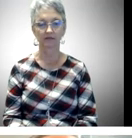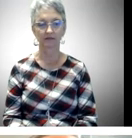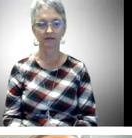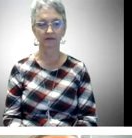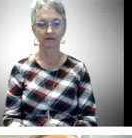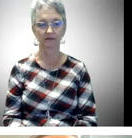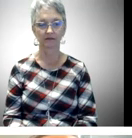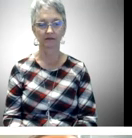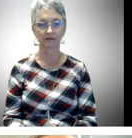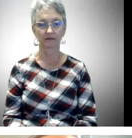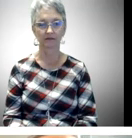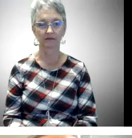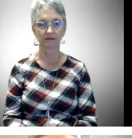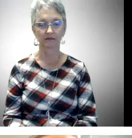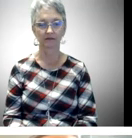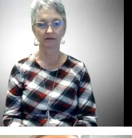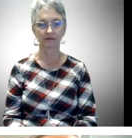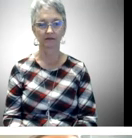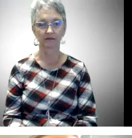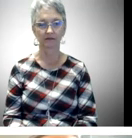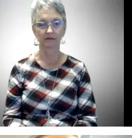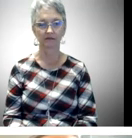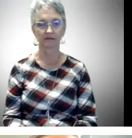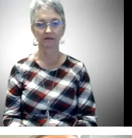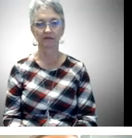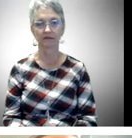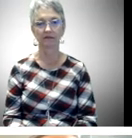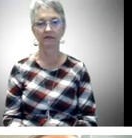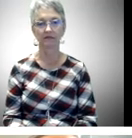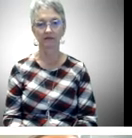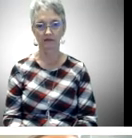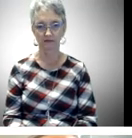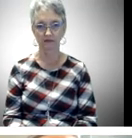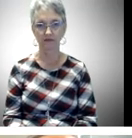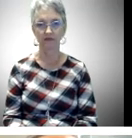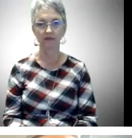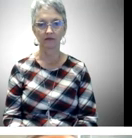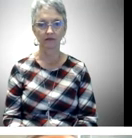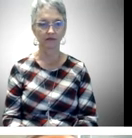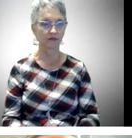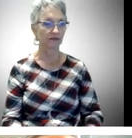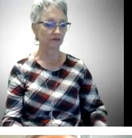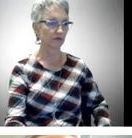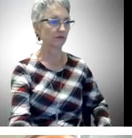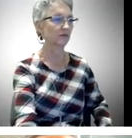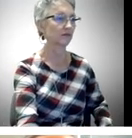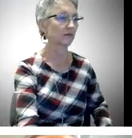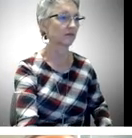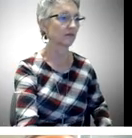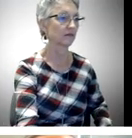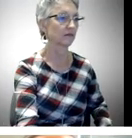to have folks look at, if you go to our website at Disability Rights Texas, we have a section on supported